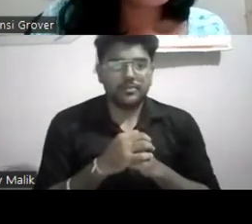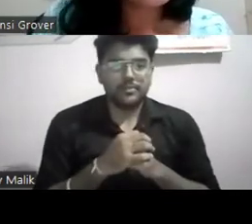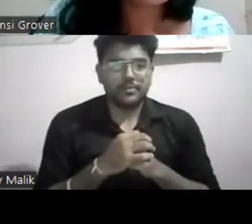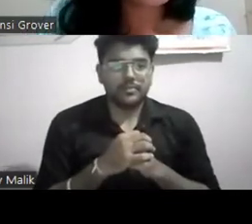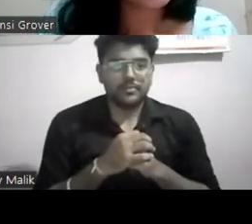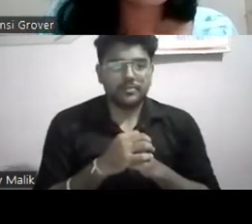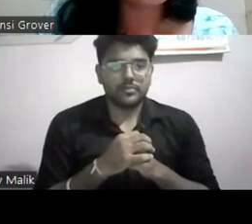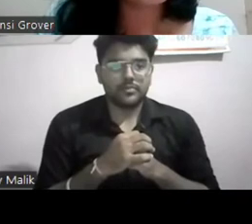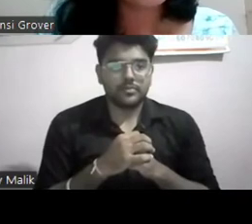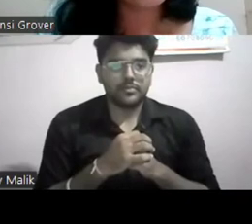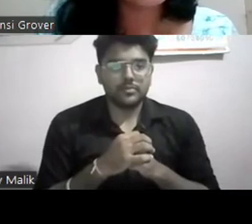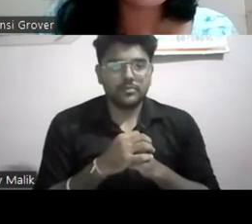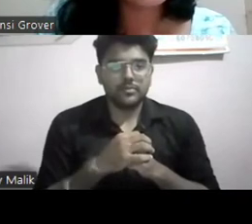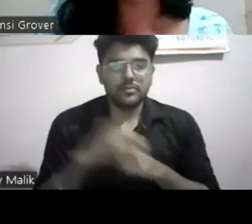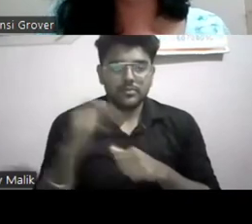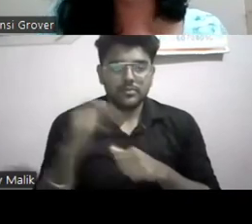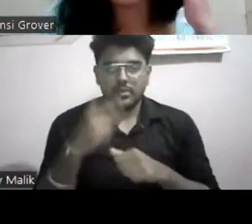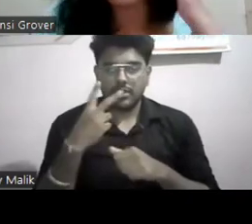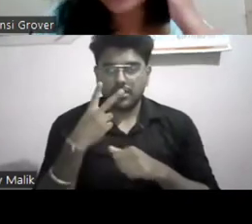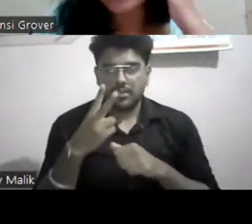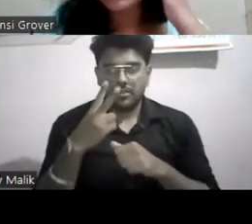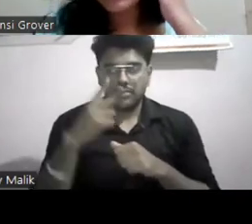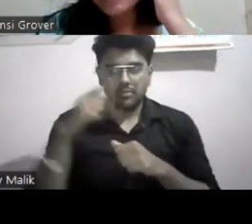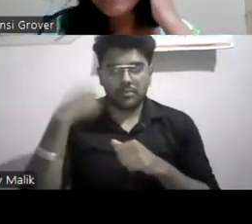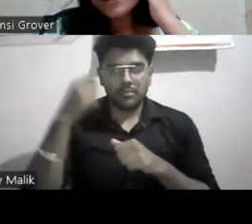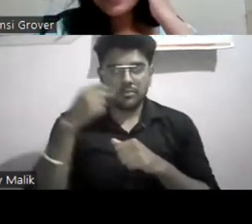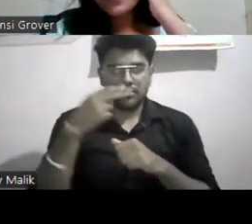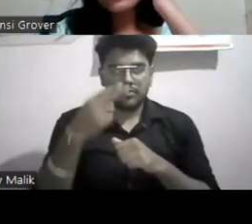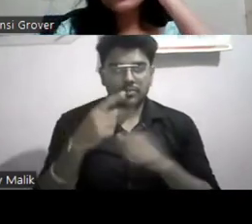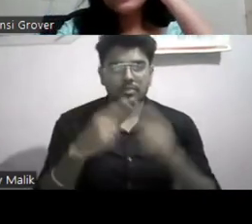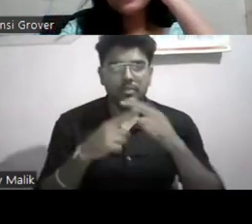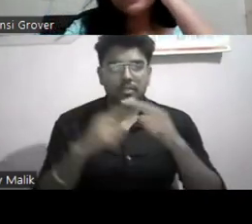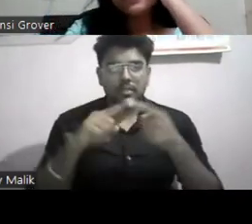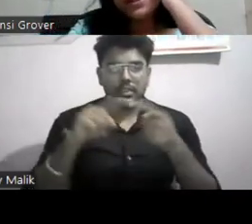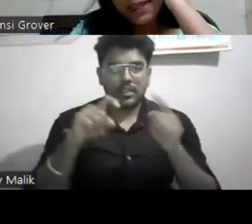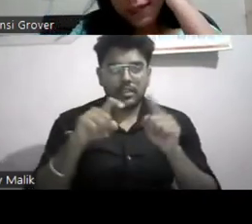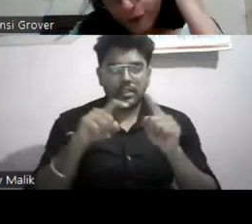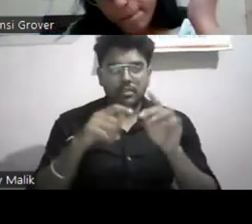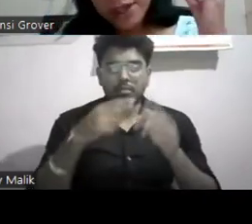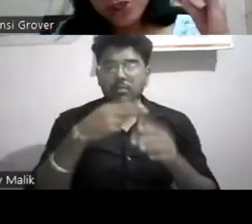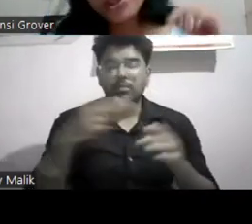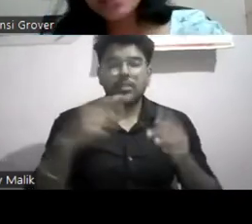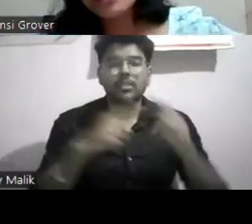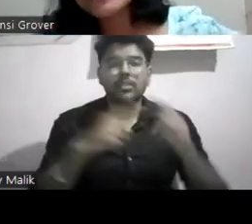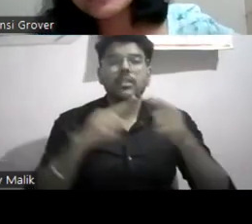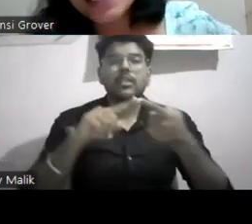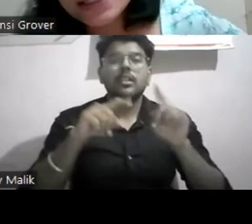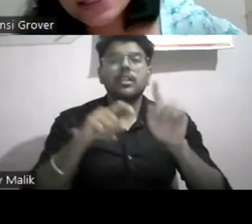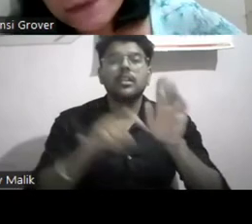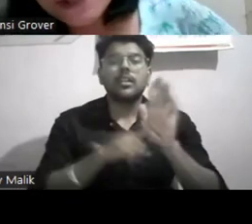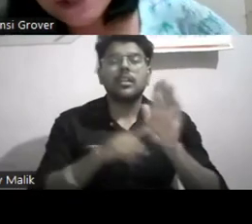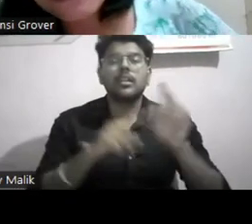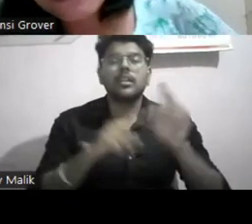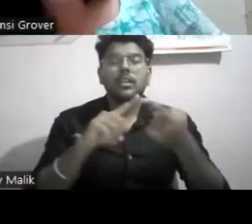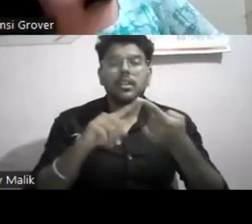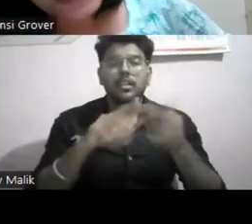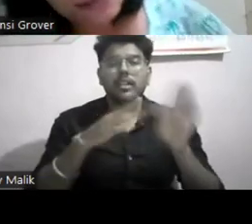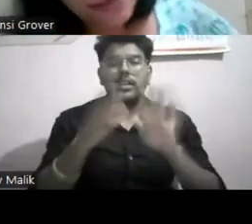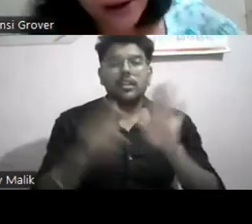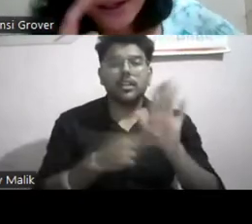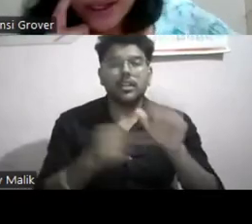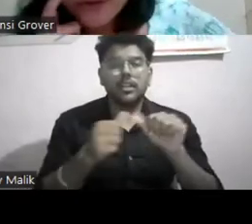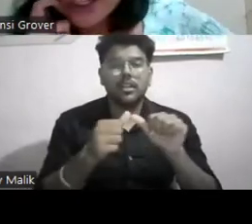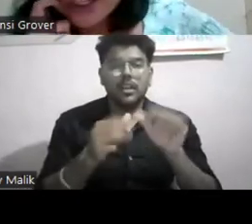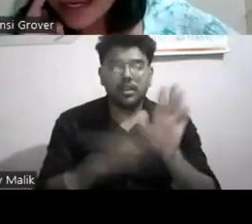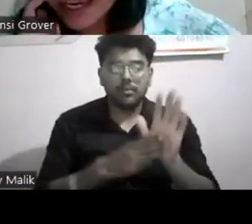So we just saw scenes from Tere Naam. We saw a scene from Pinjar. There was this other film called